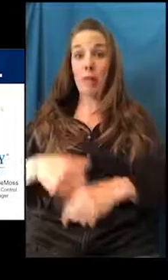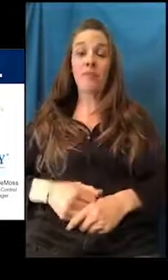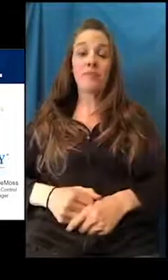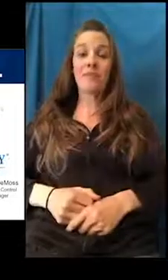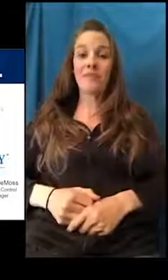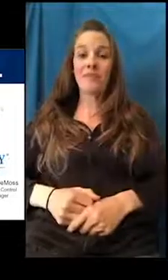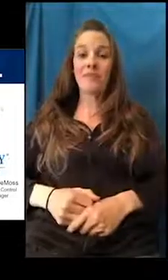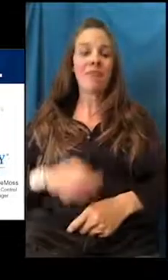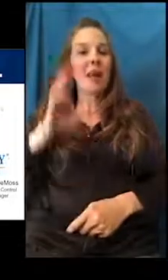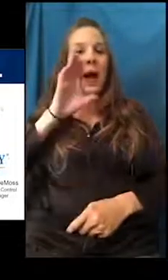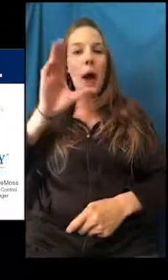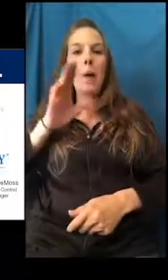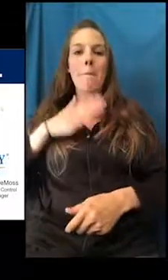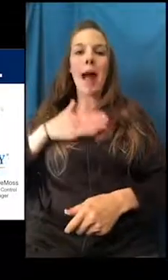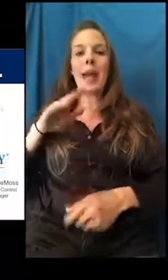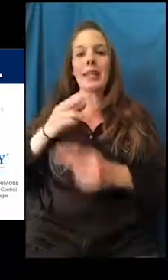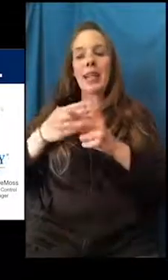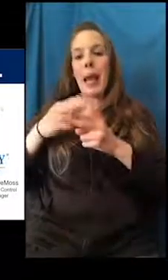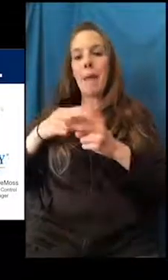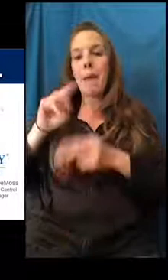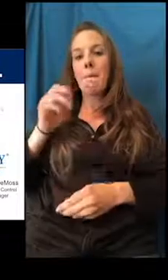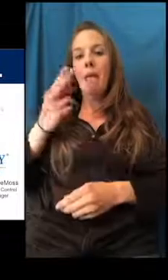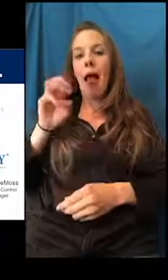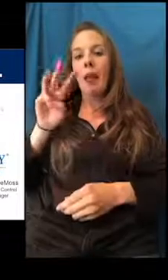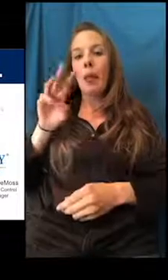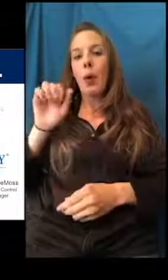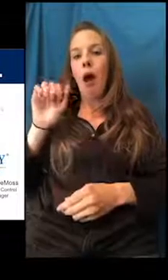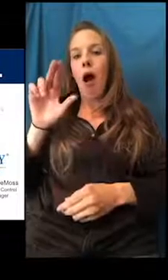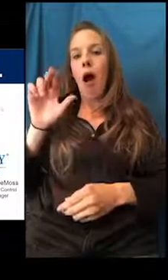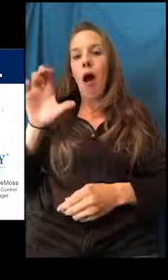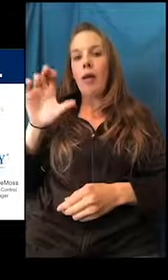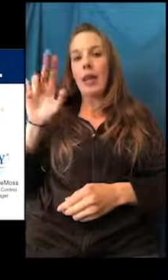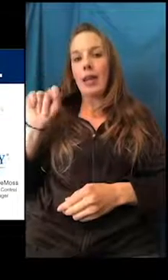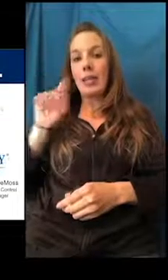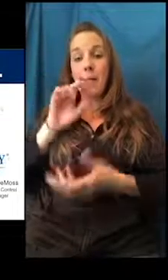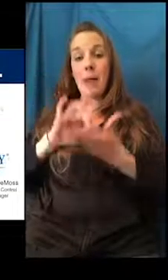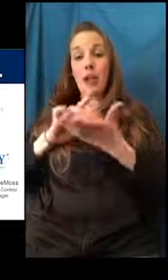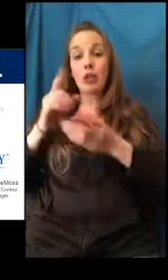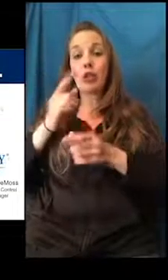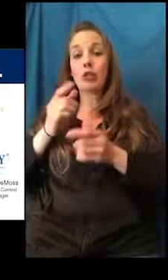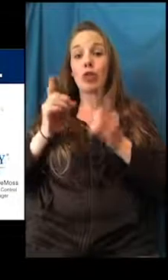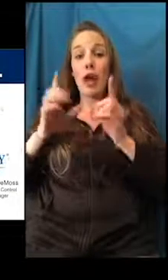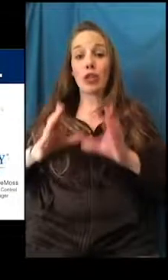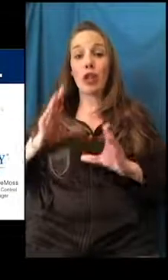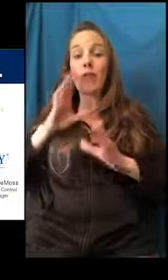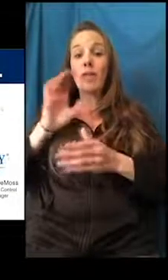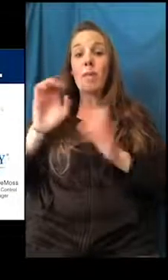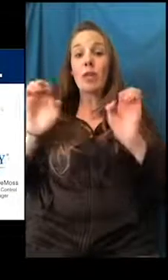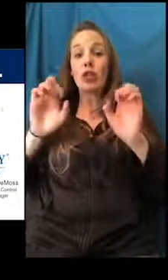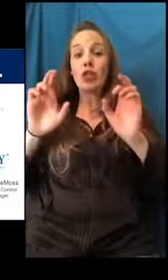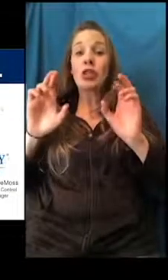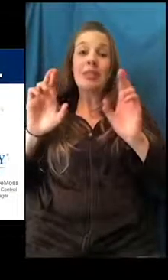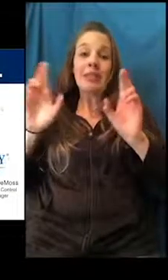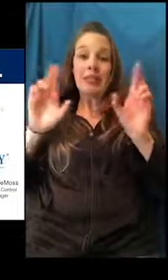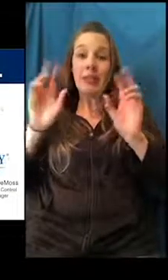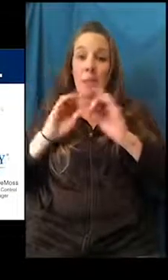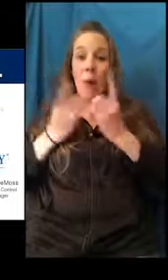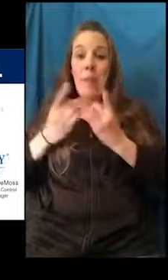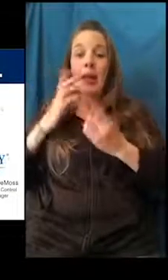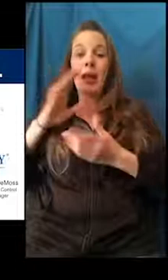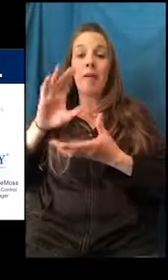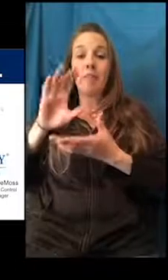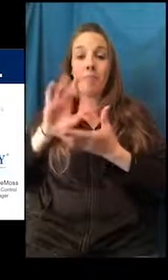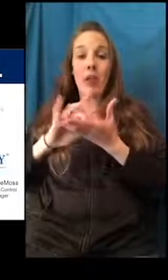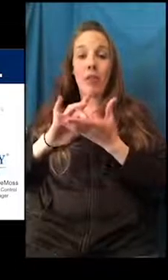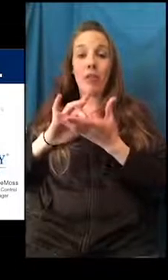Hi, my name is Matthew Ockett. I'm the Medical Director of the Emergency Department at Mercy Medical Center, Cedar Rapids. Okay, and I believe